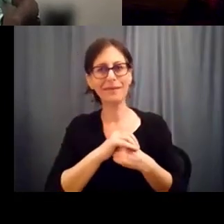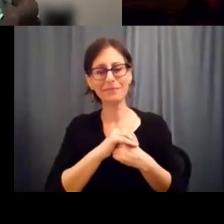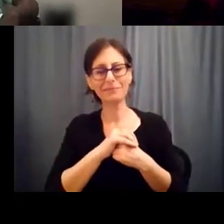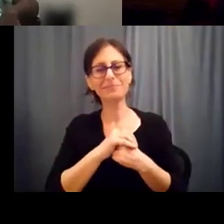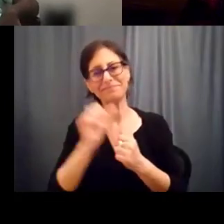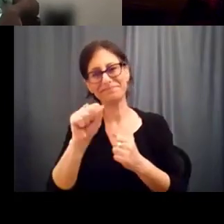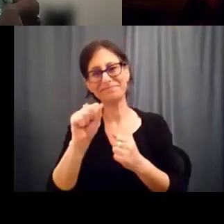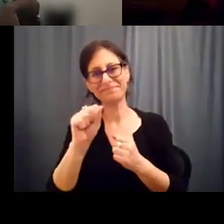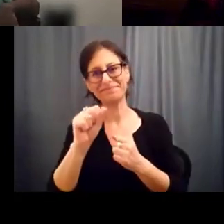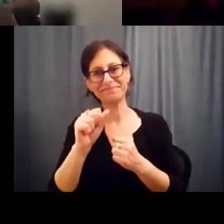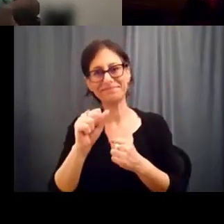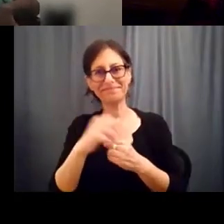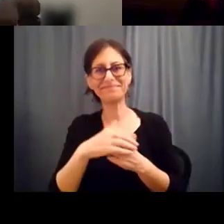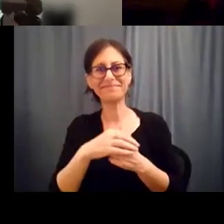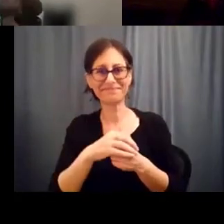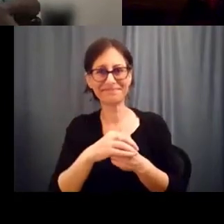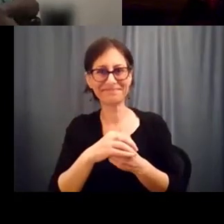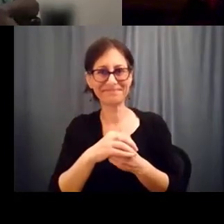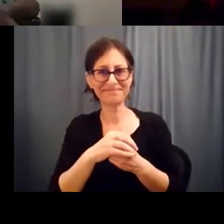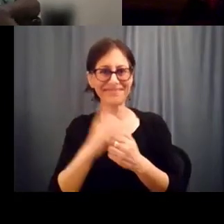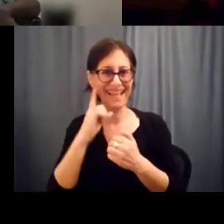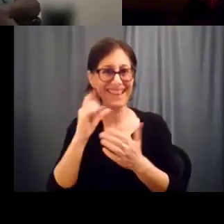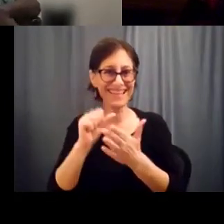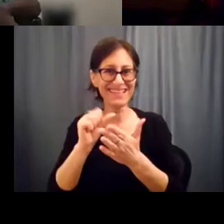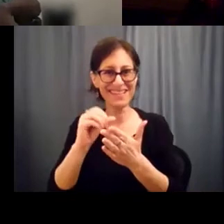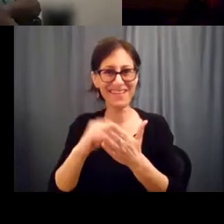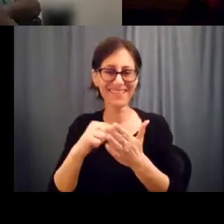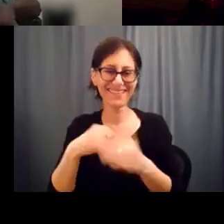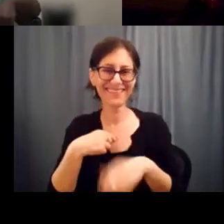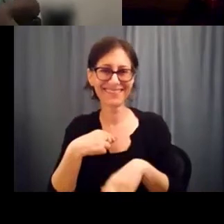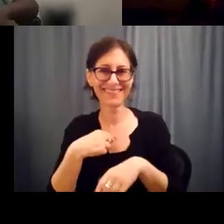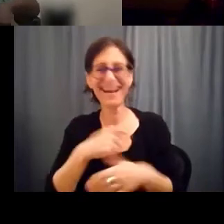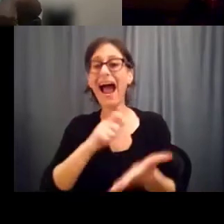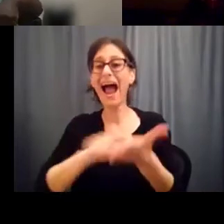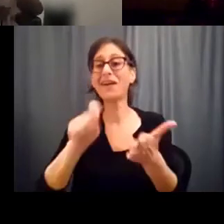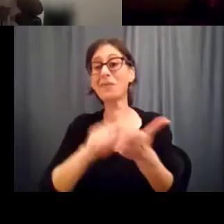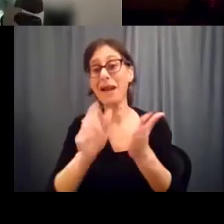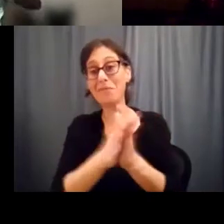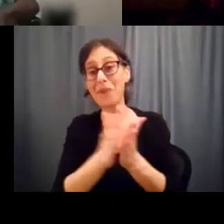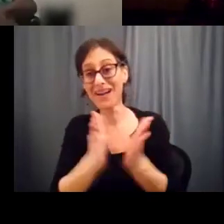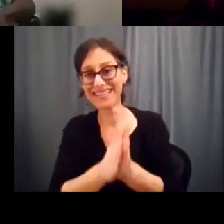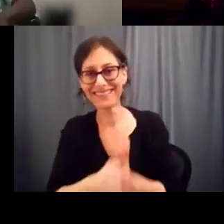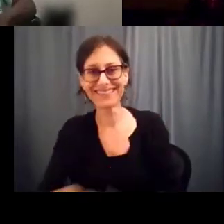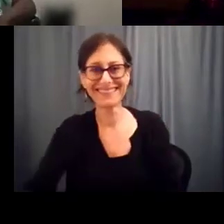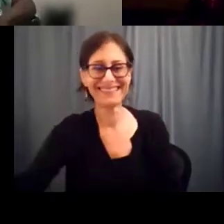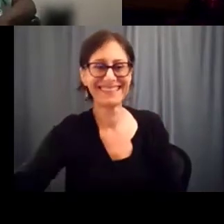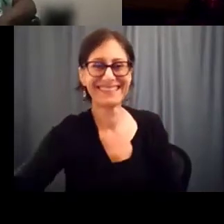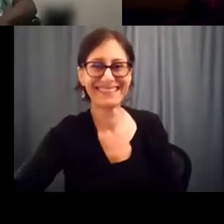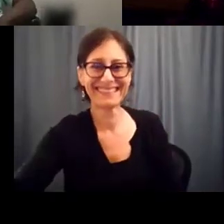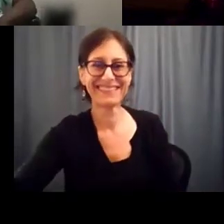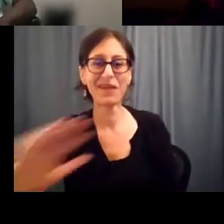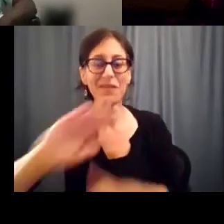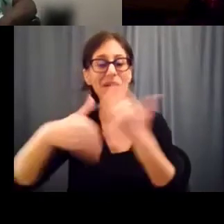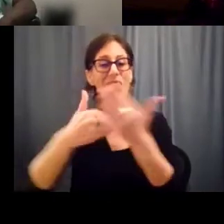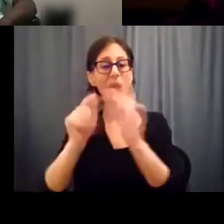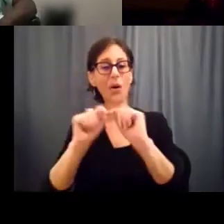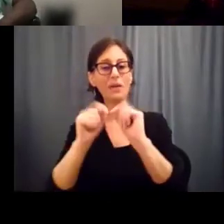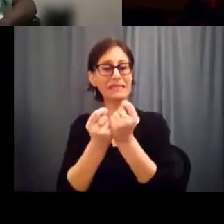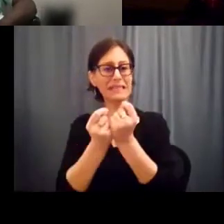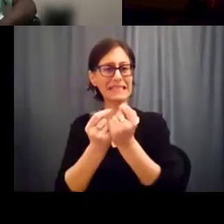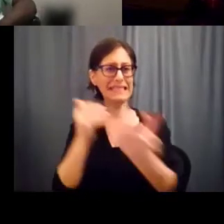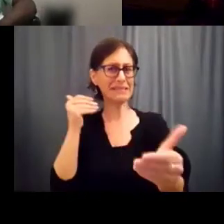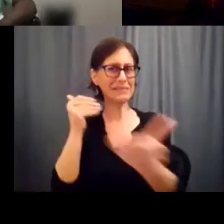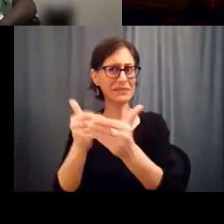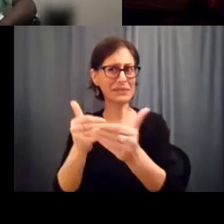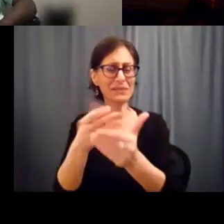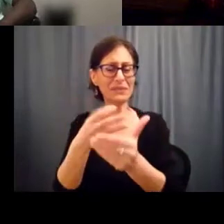So thank you, because I wrote a book. So to the whole team, we are getting about to the end.